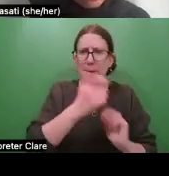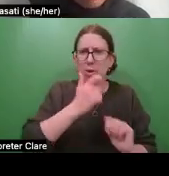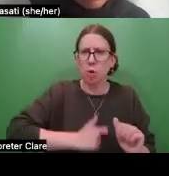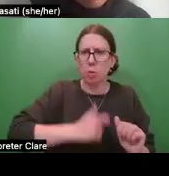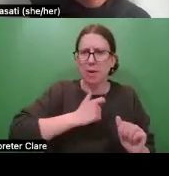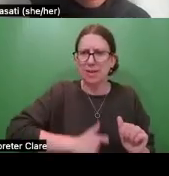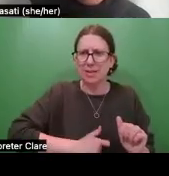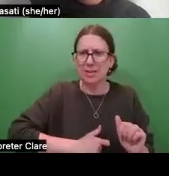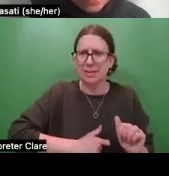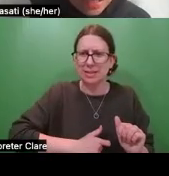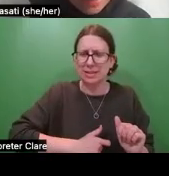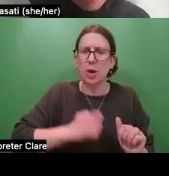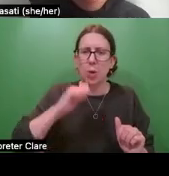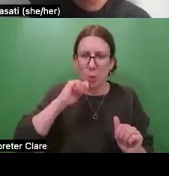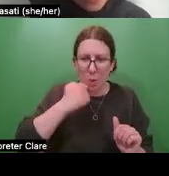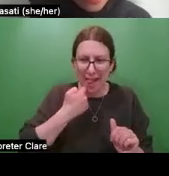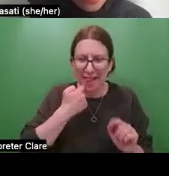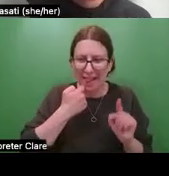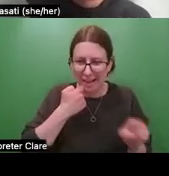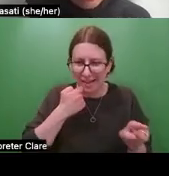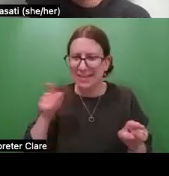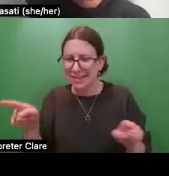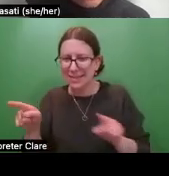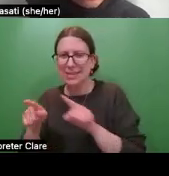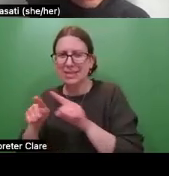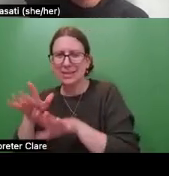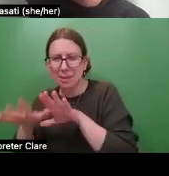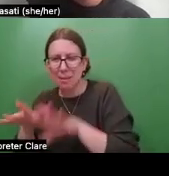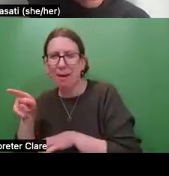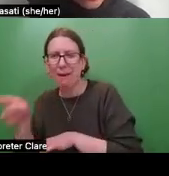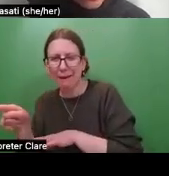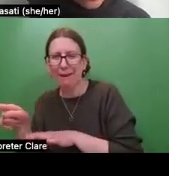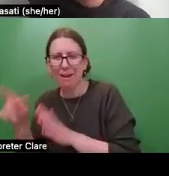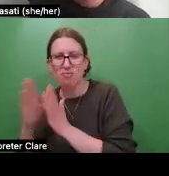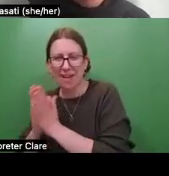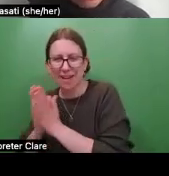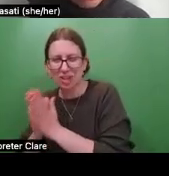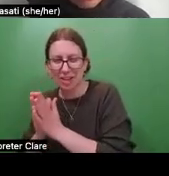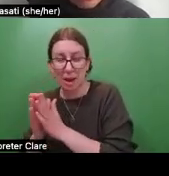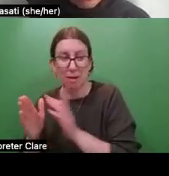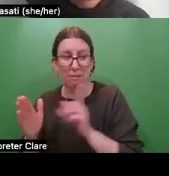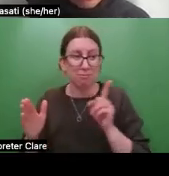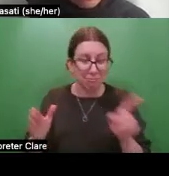ancient religions. And our daily interaction with AI